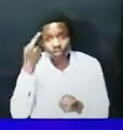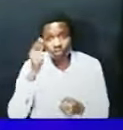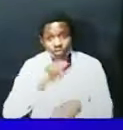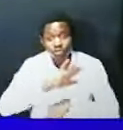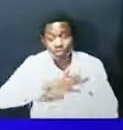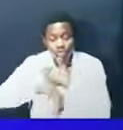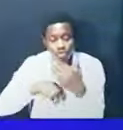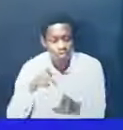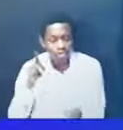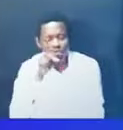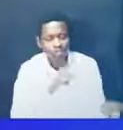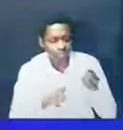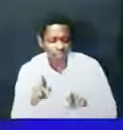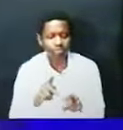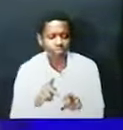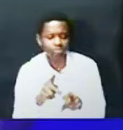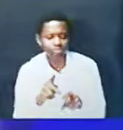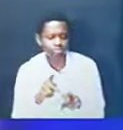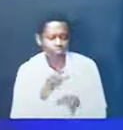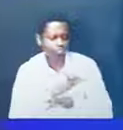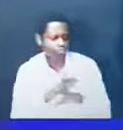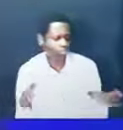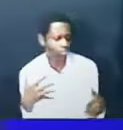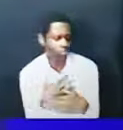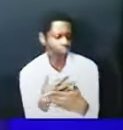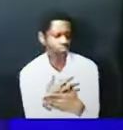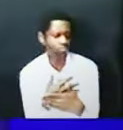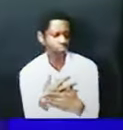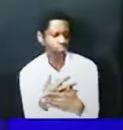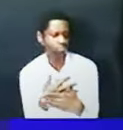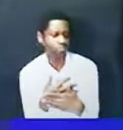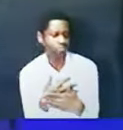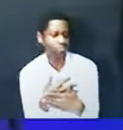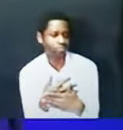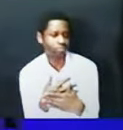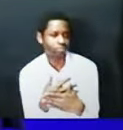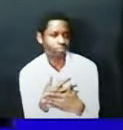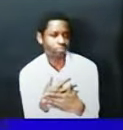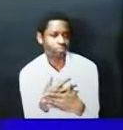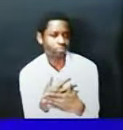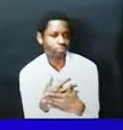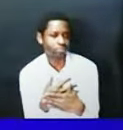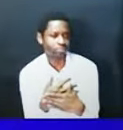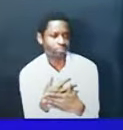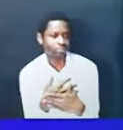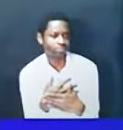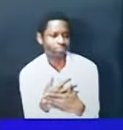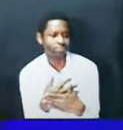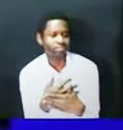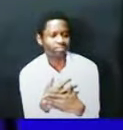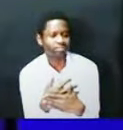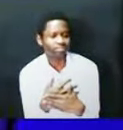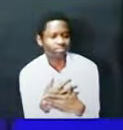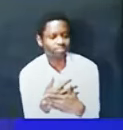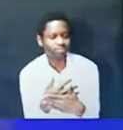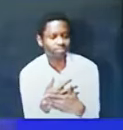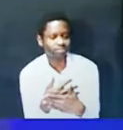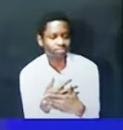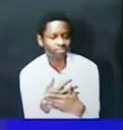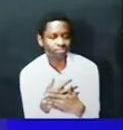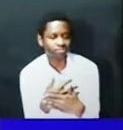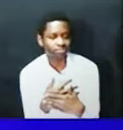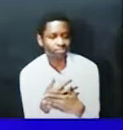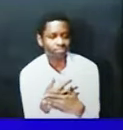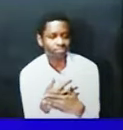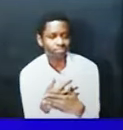the people. Now, before I say one, say, Munsro, Nashe, may the Asempa, a NGP, a Bea, Menina, dear,